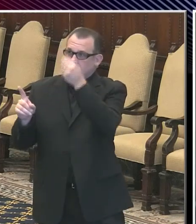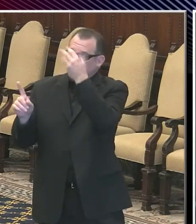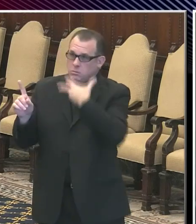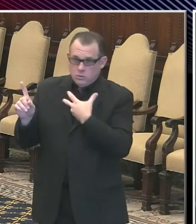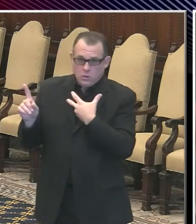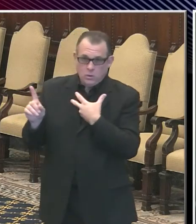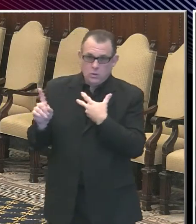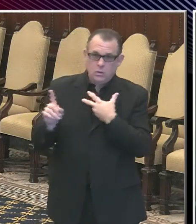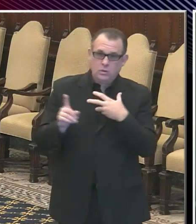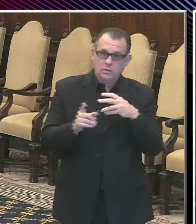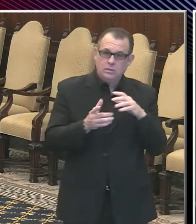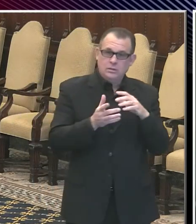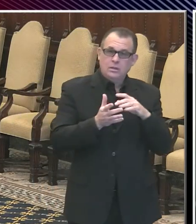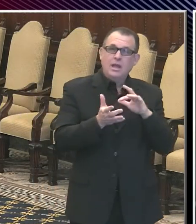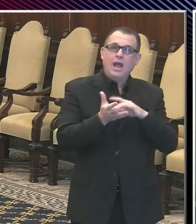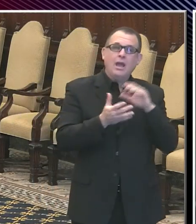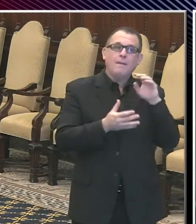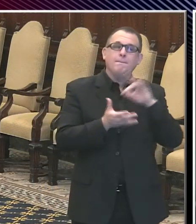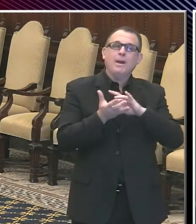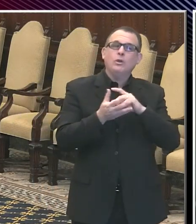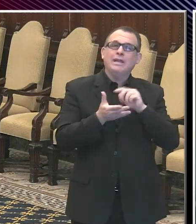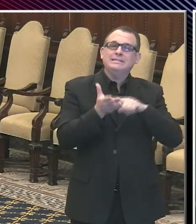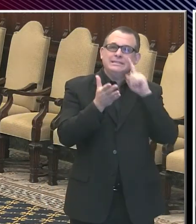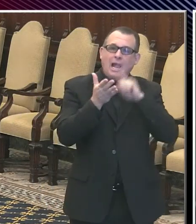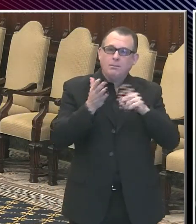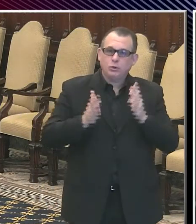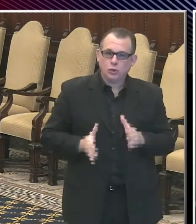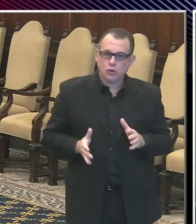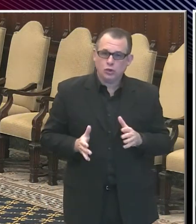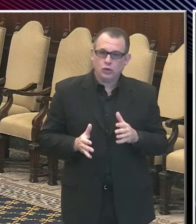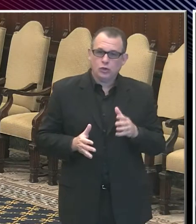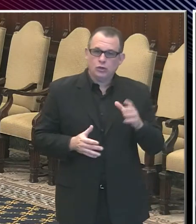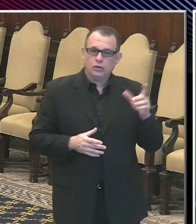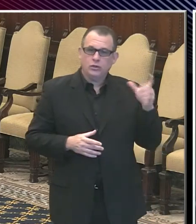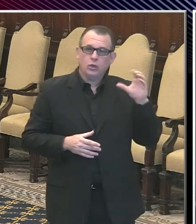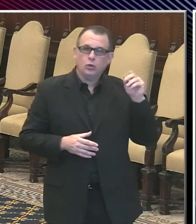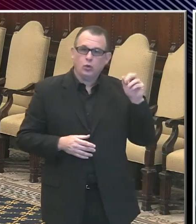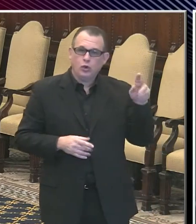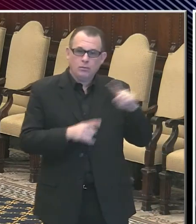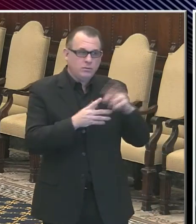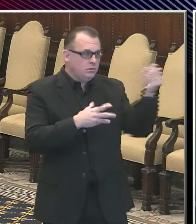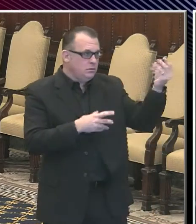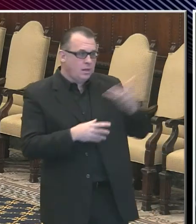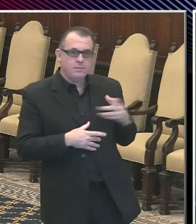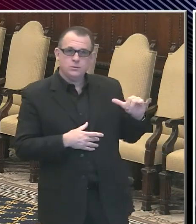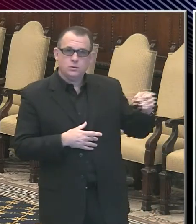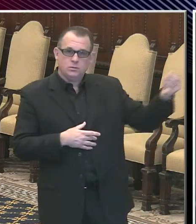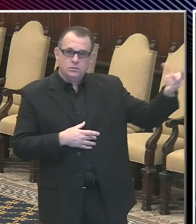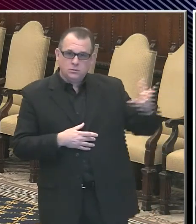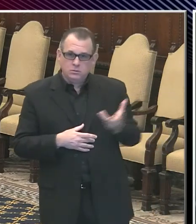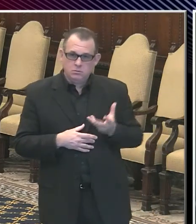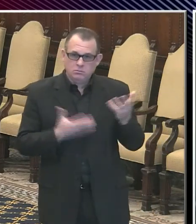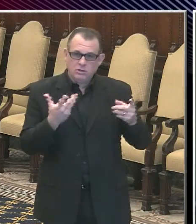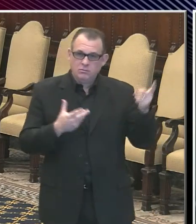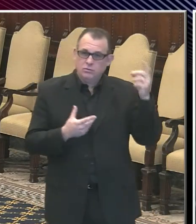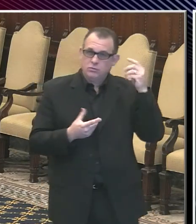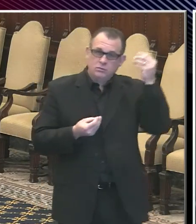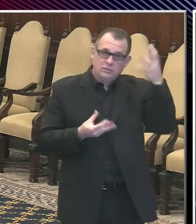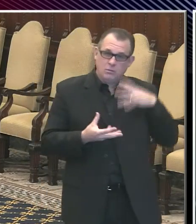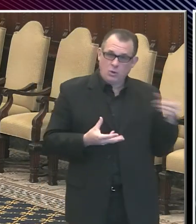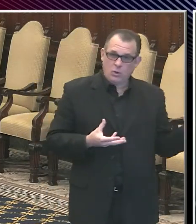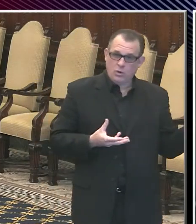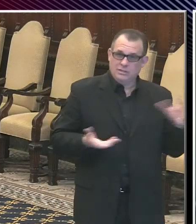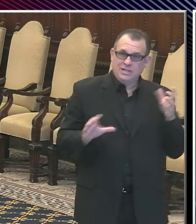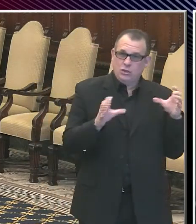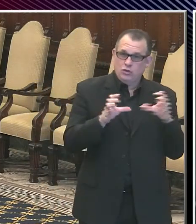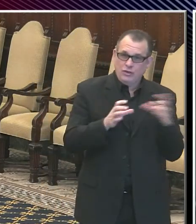medical examiner or from a coroner in a neighboring county, or we may only learn about it later on when a death certificate appears in the death certificate